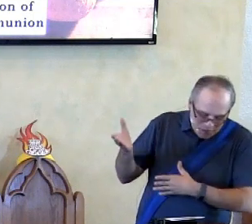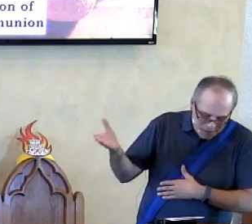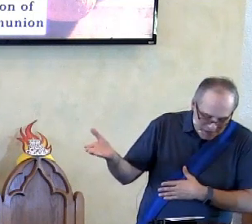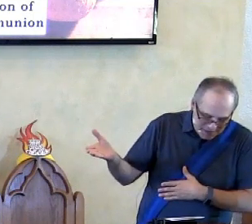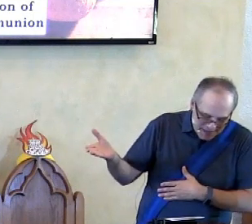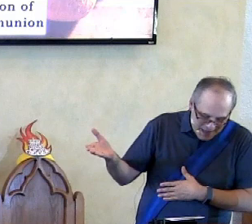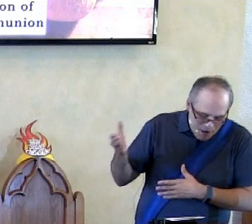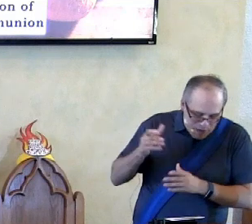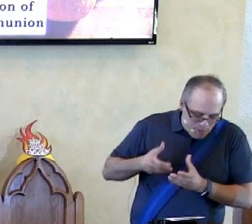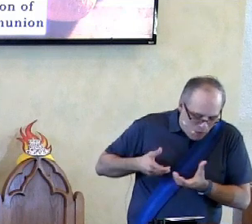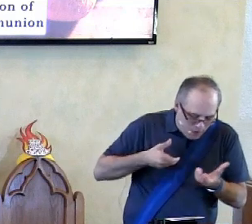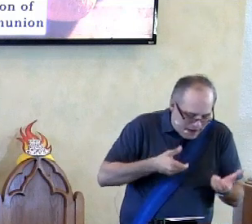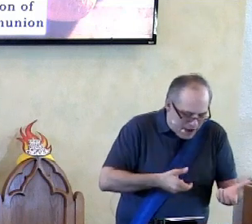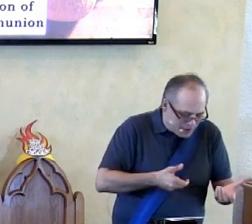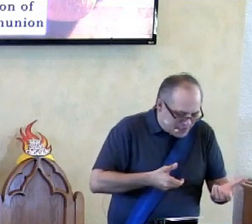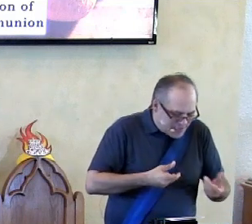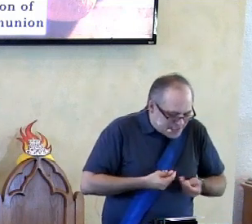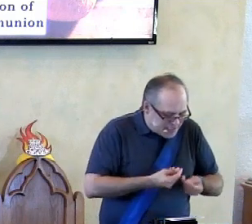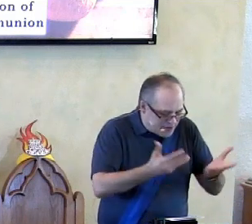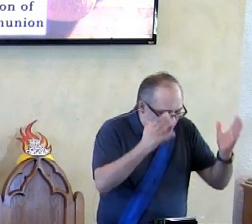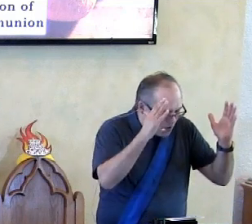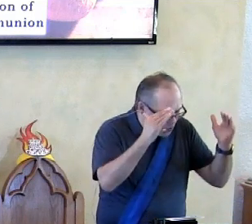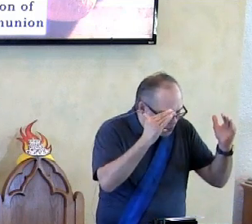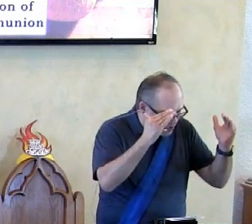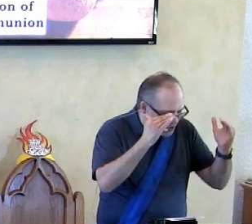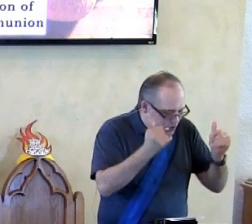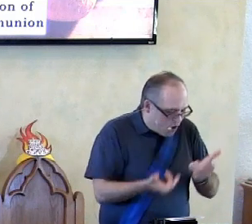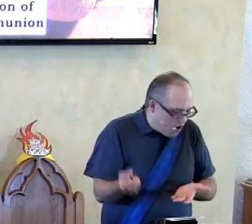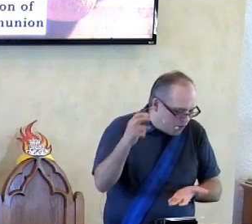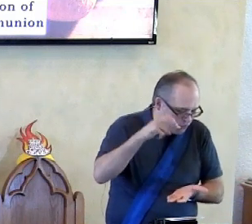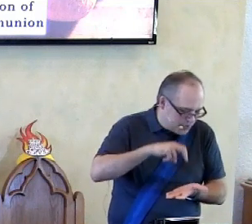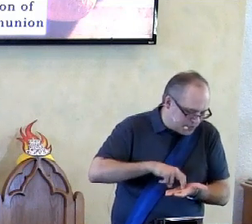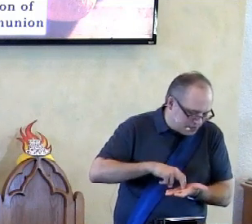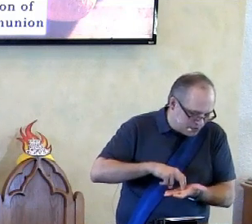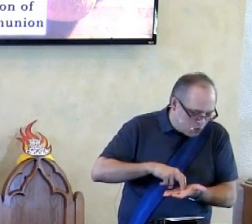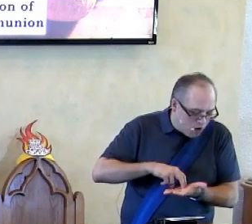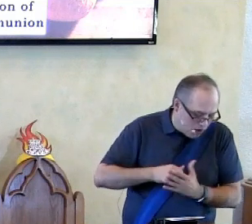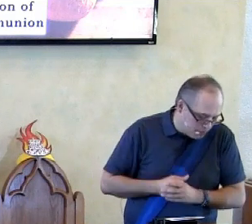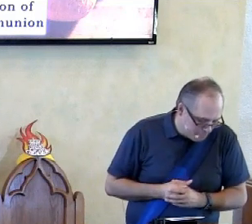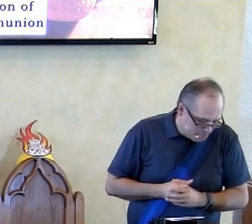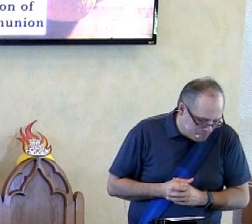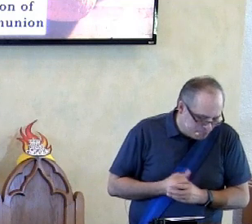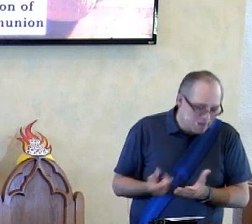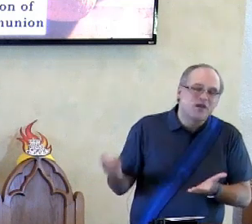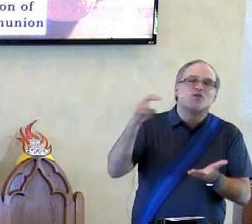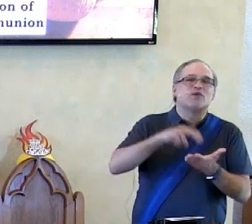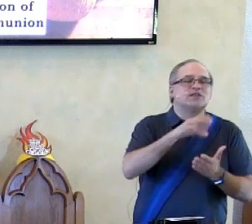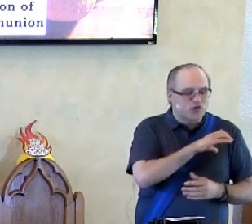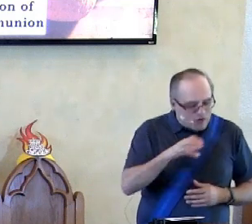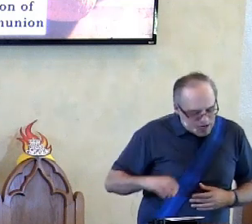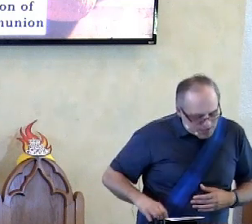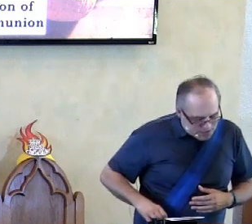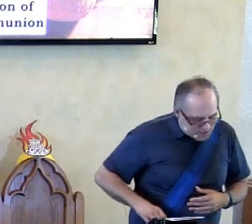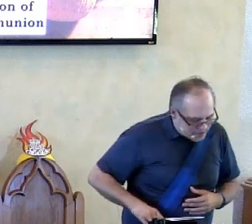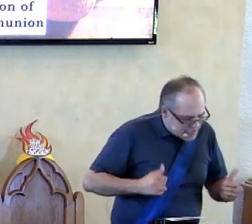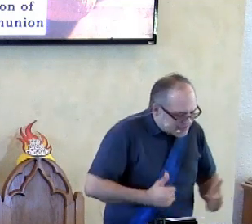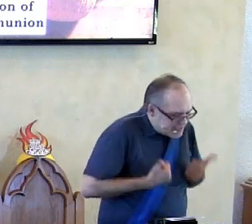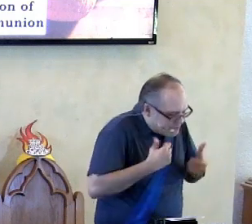cup be poured out to give hope to all risen, to all. Risen